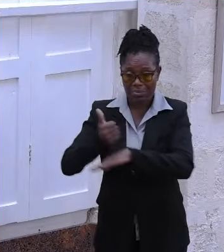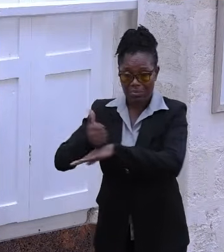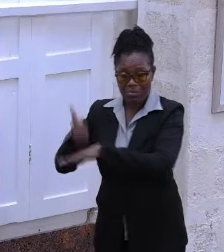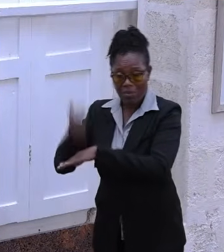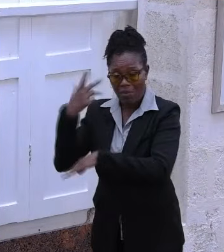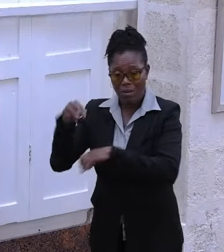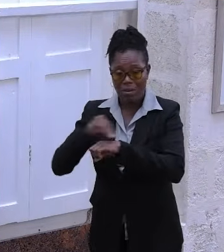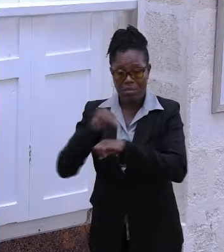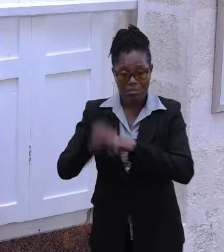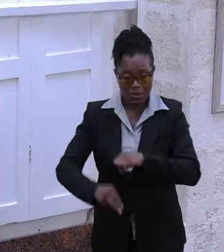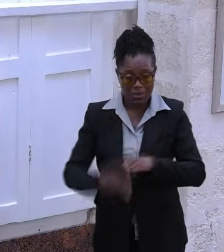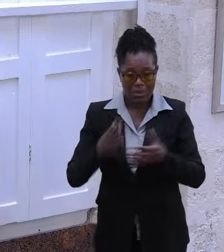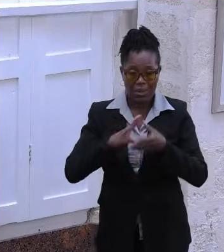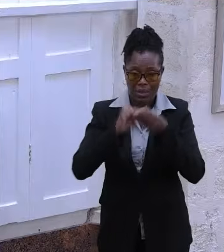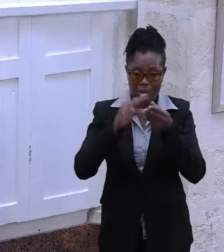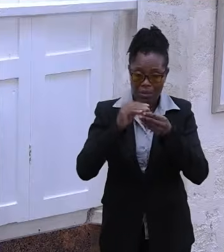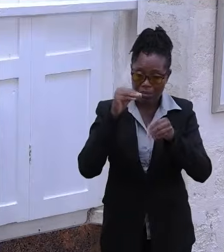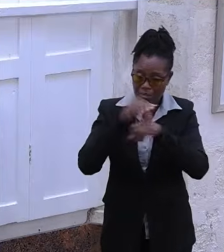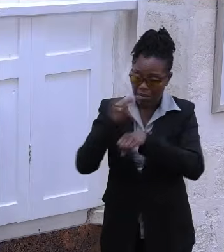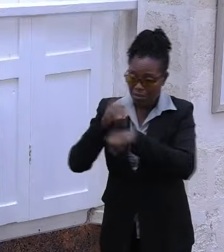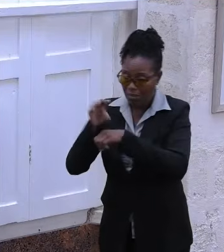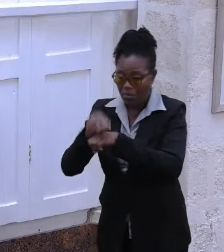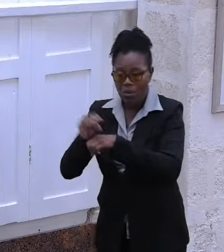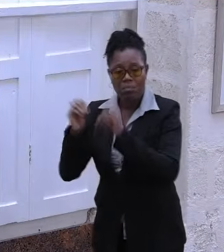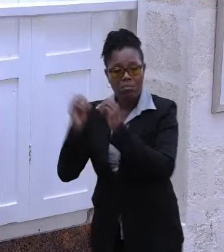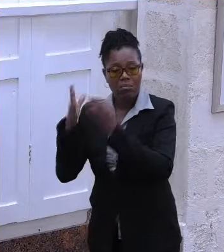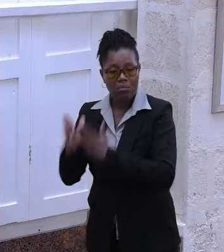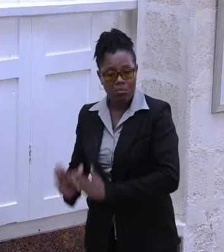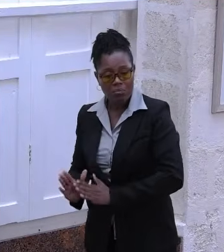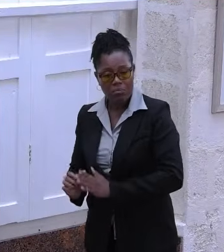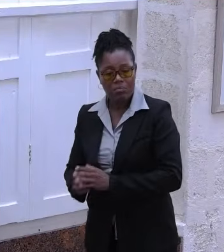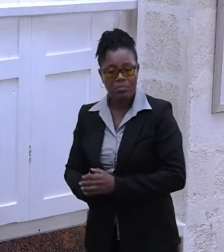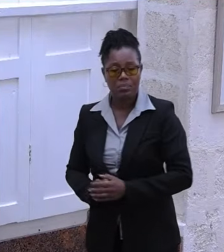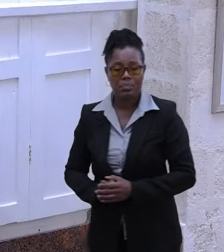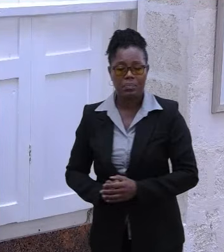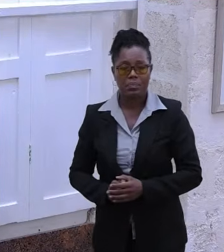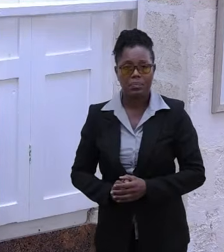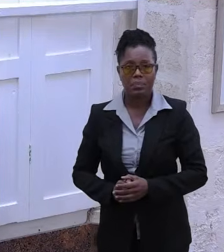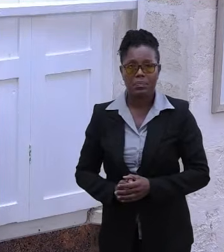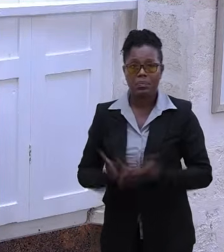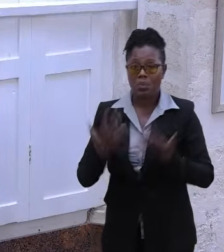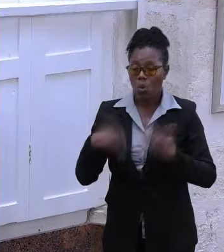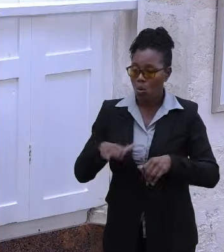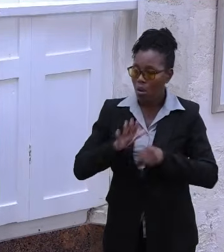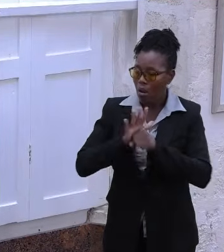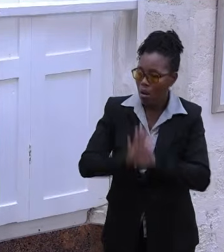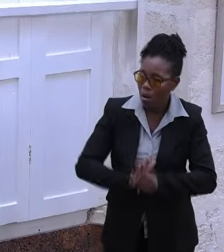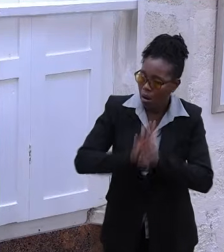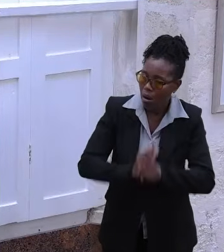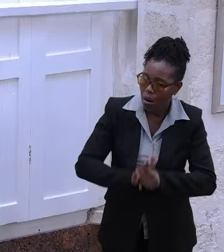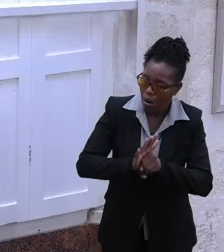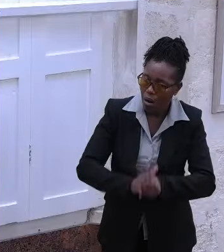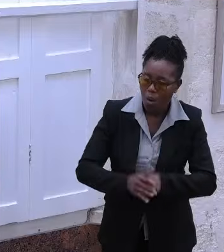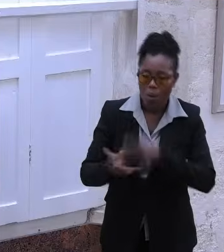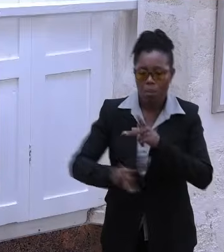be advised by his officials, because I don't want the impression to be given that a minister of immigration, or that